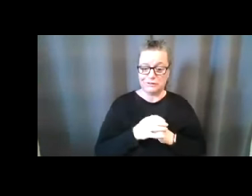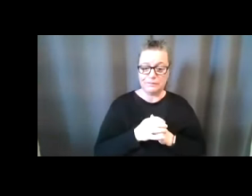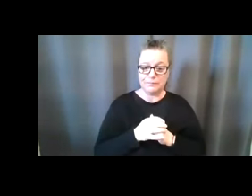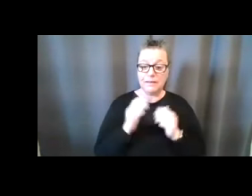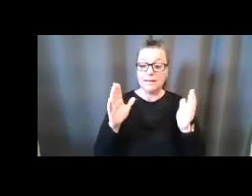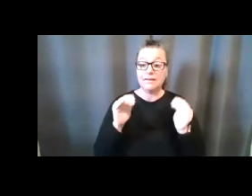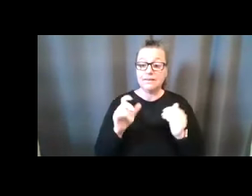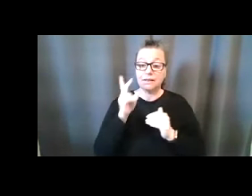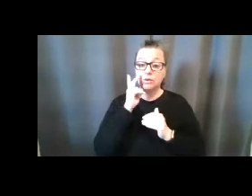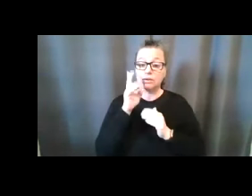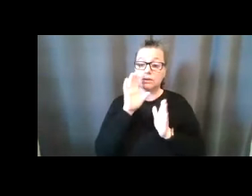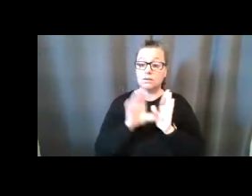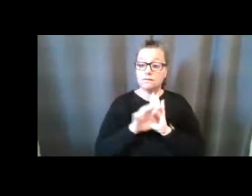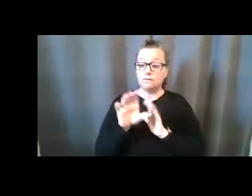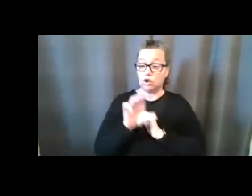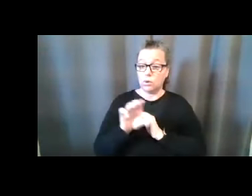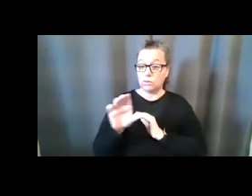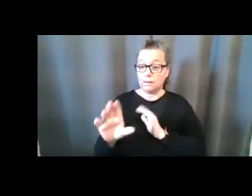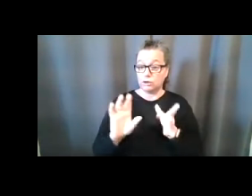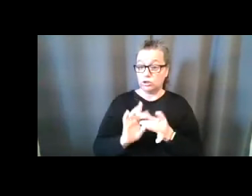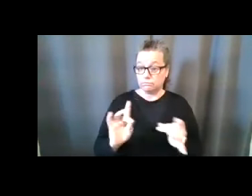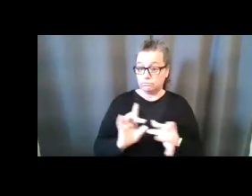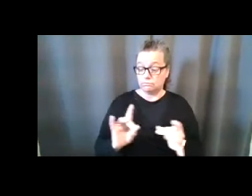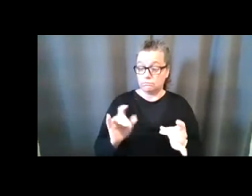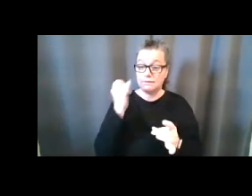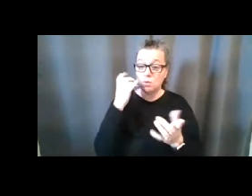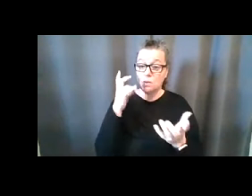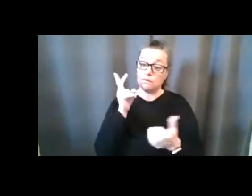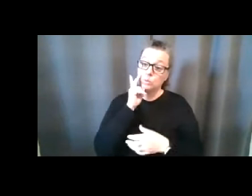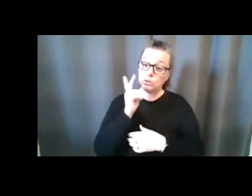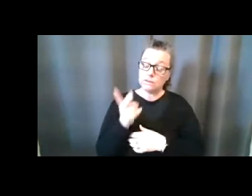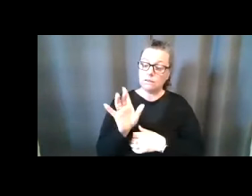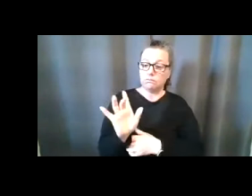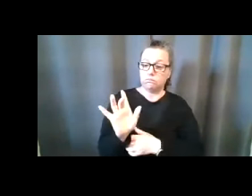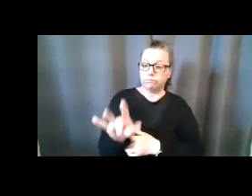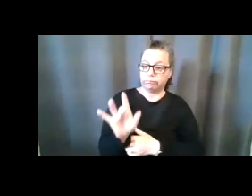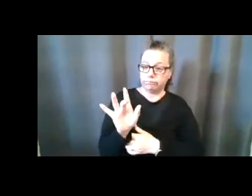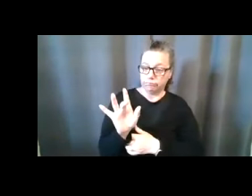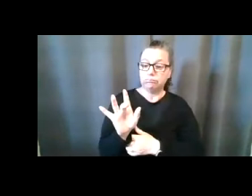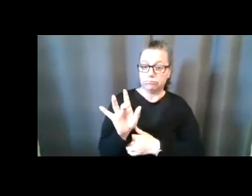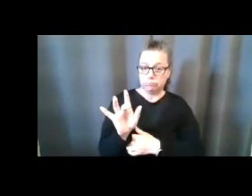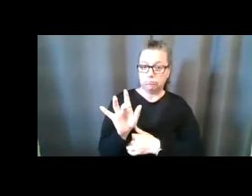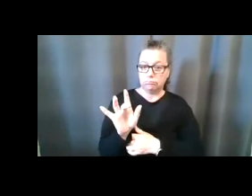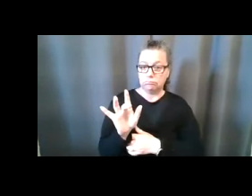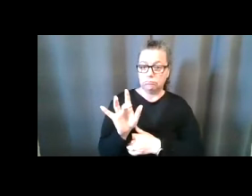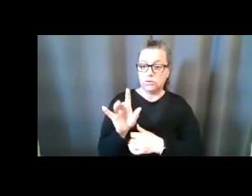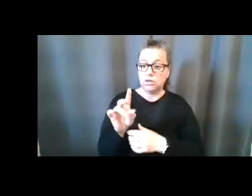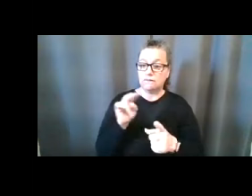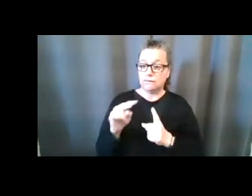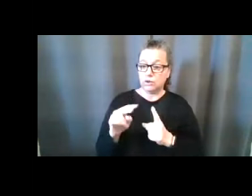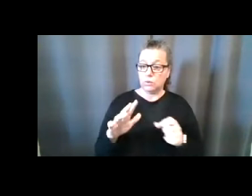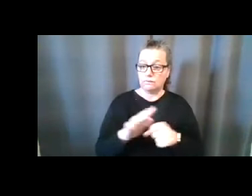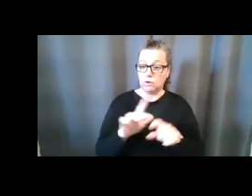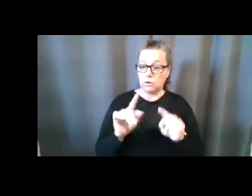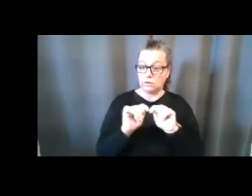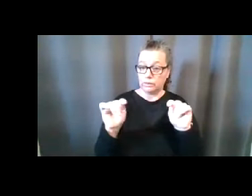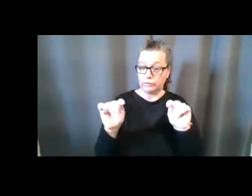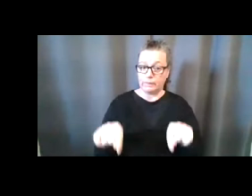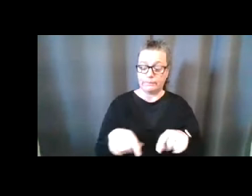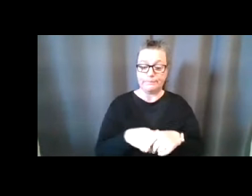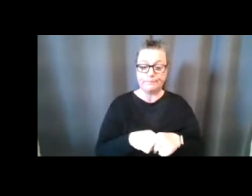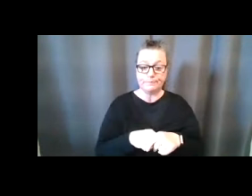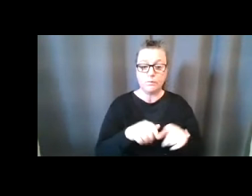Next, you'll see the icon for closed captioning. If you wish to see closed captioning, select that icon and select View Full Transcript. You